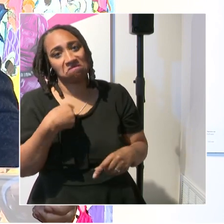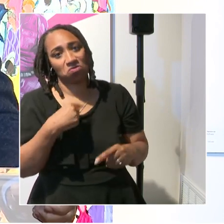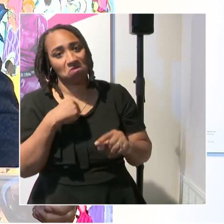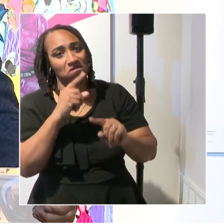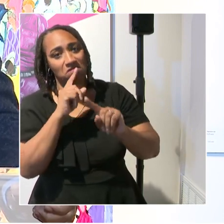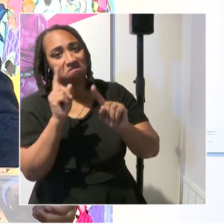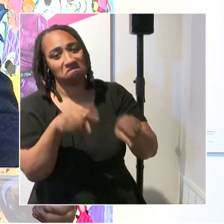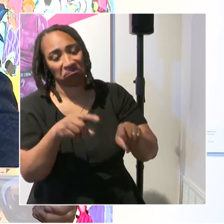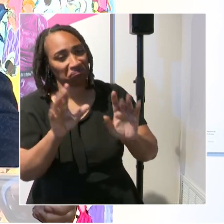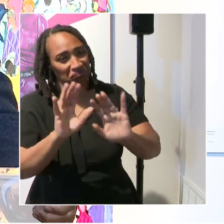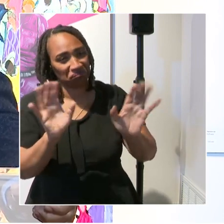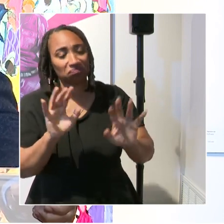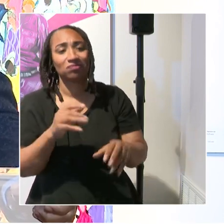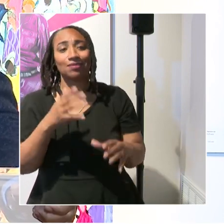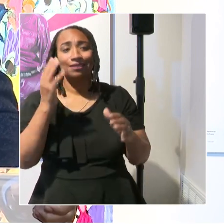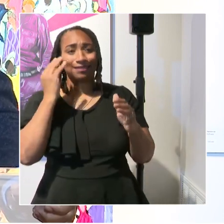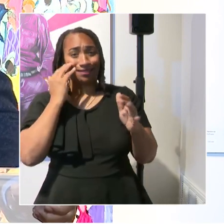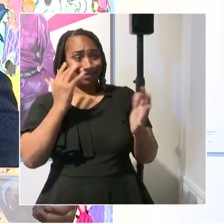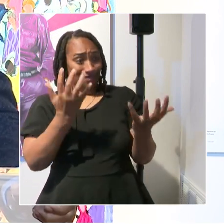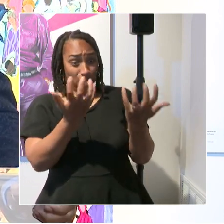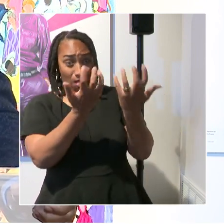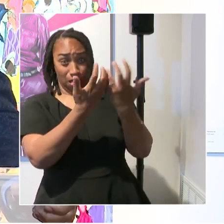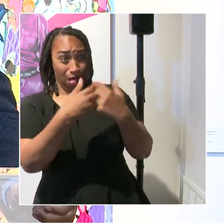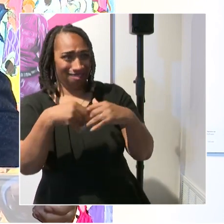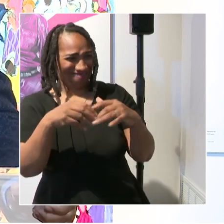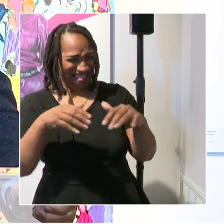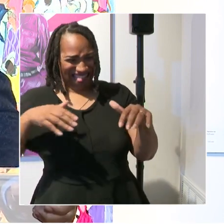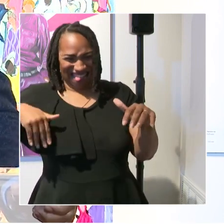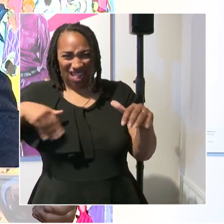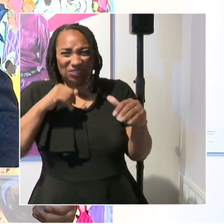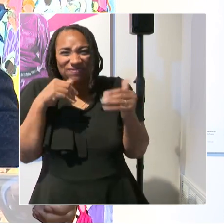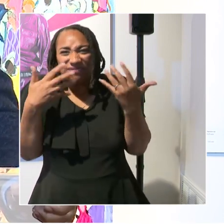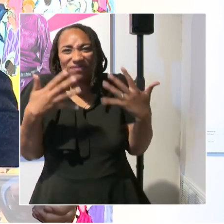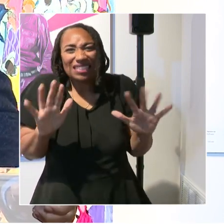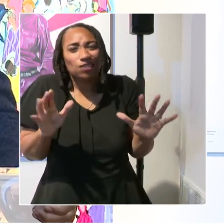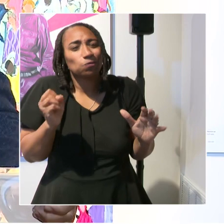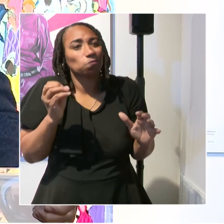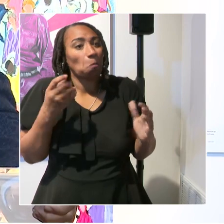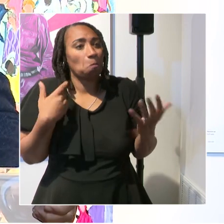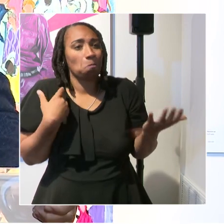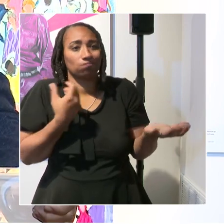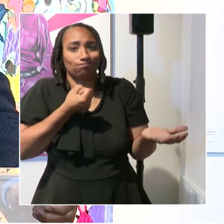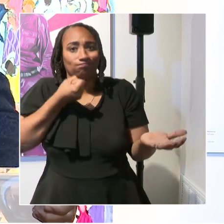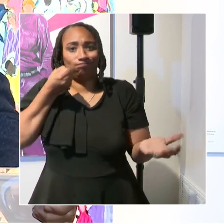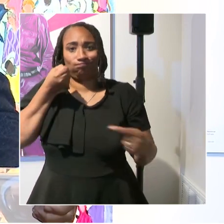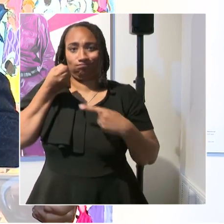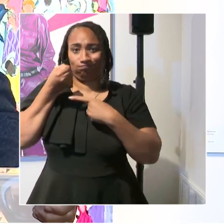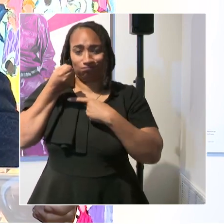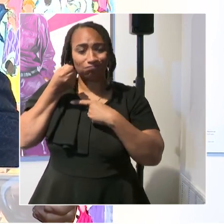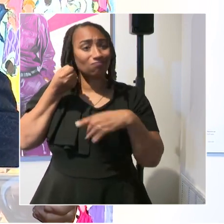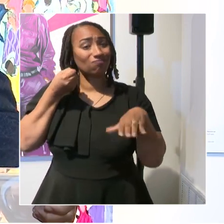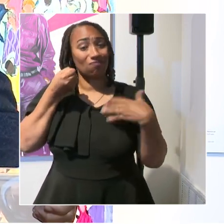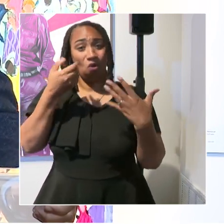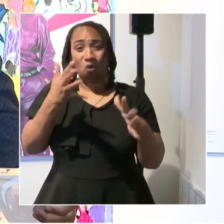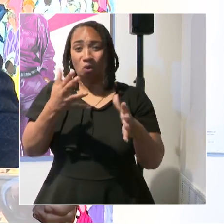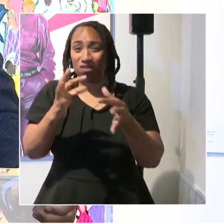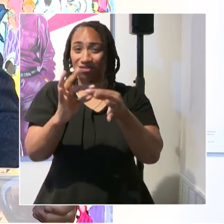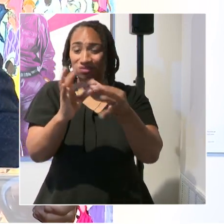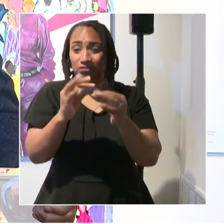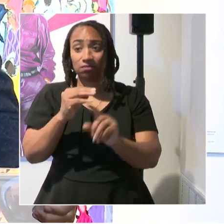played out yet. And as you know, as I put in my statement, we have the council and the ad hoc committee has a